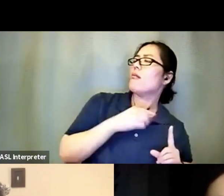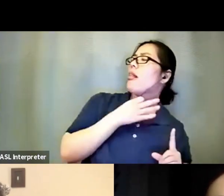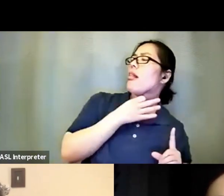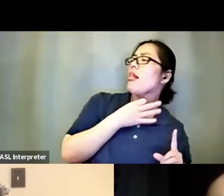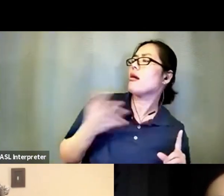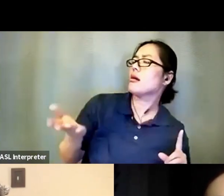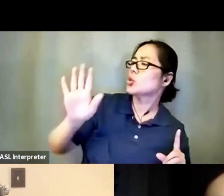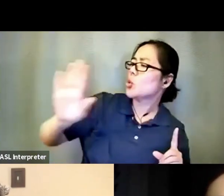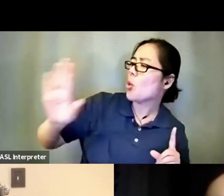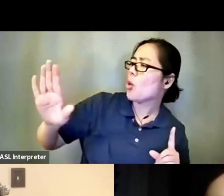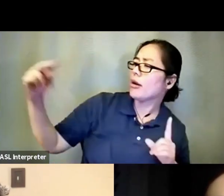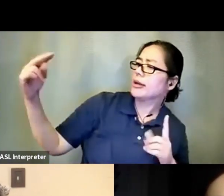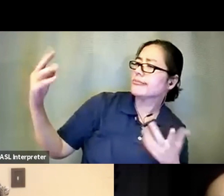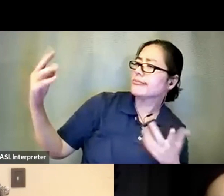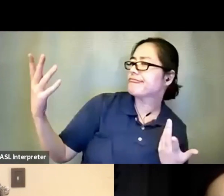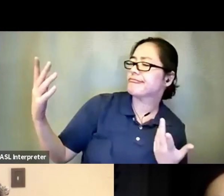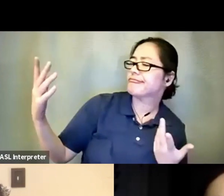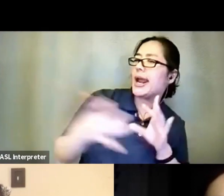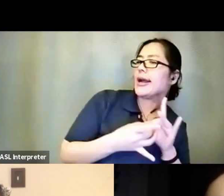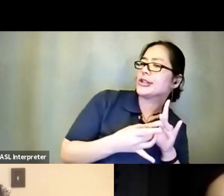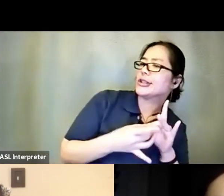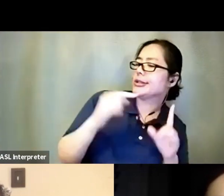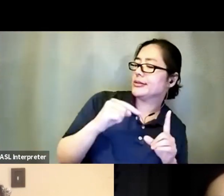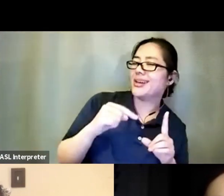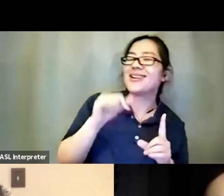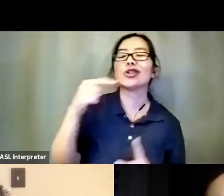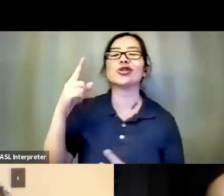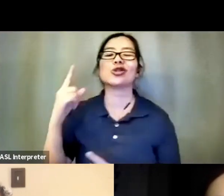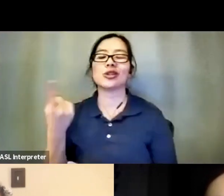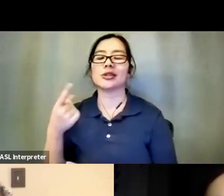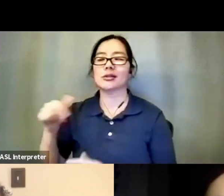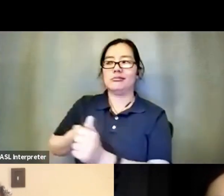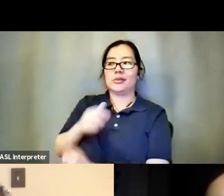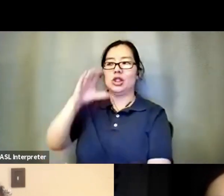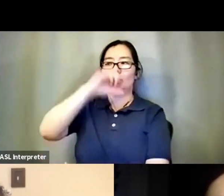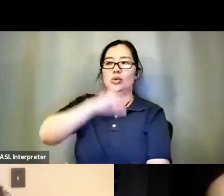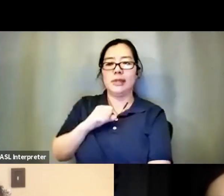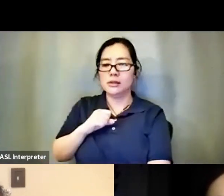conversation, as a white person, being accountable to,